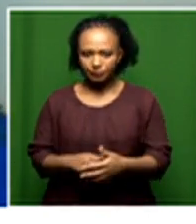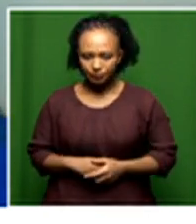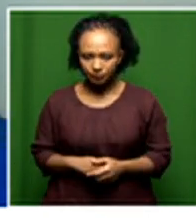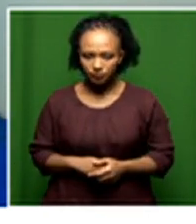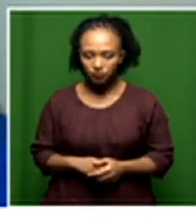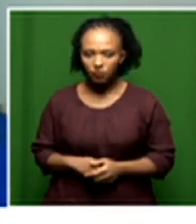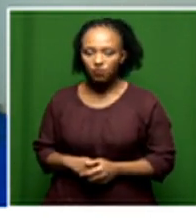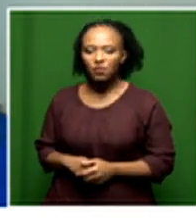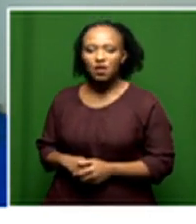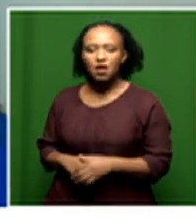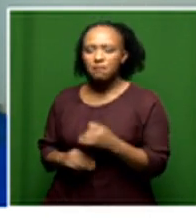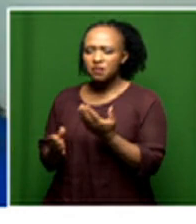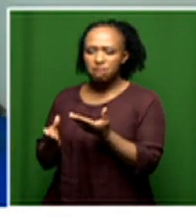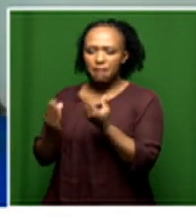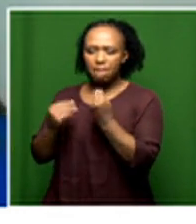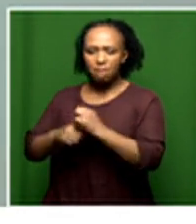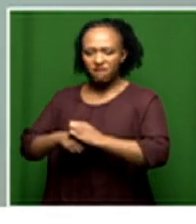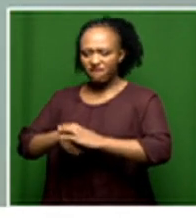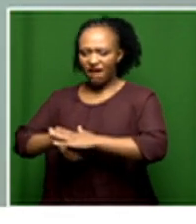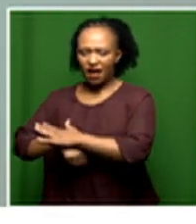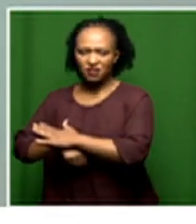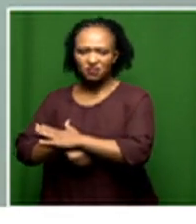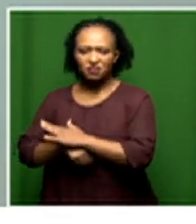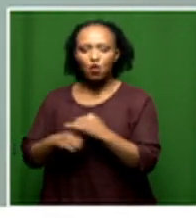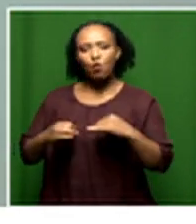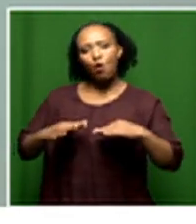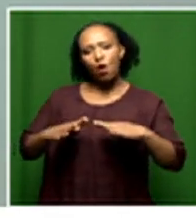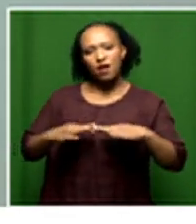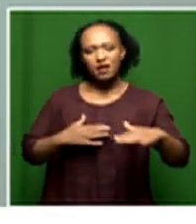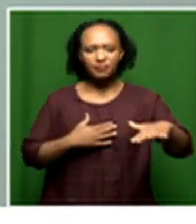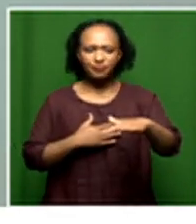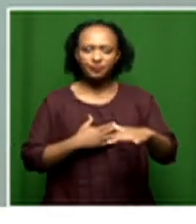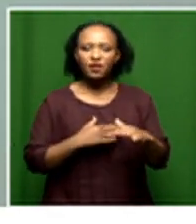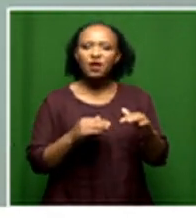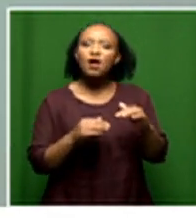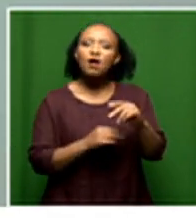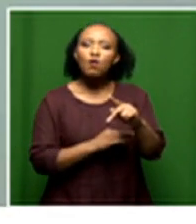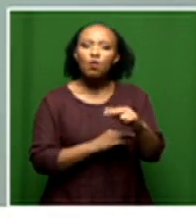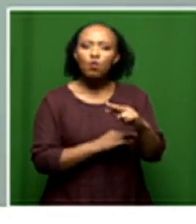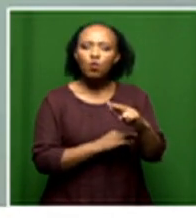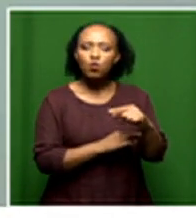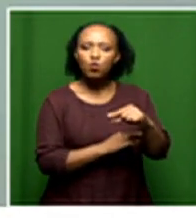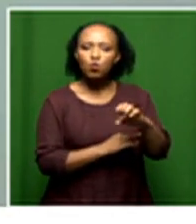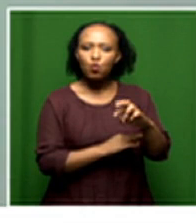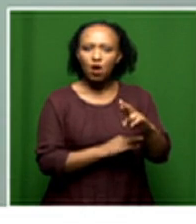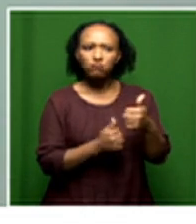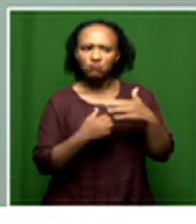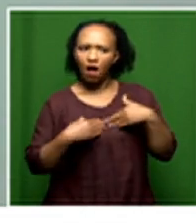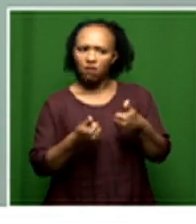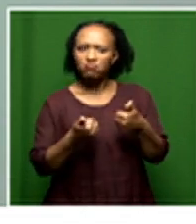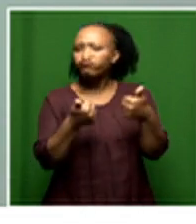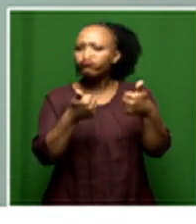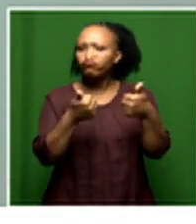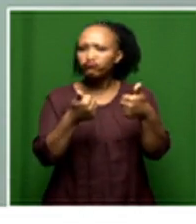Well, I picked up a strange virus on holiday. We were in the Kruger camping and I was in perfect health. Came home and I felt a